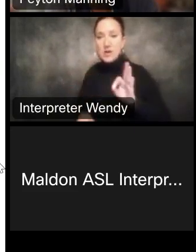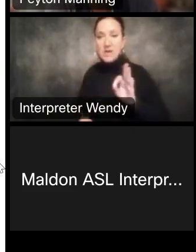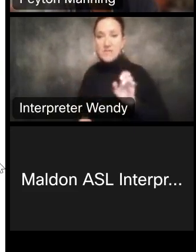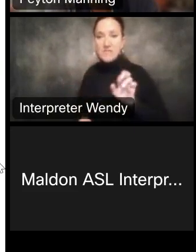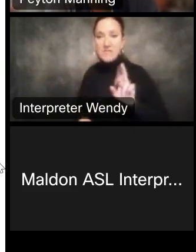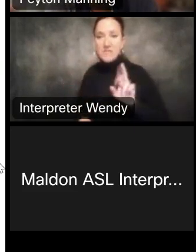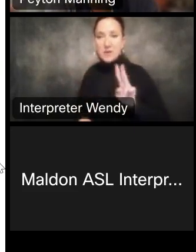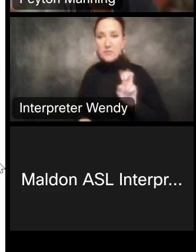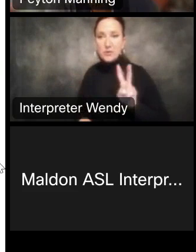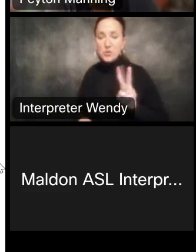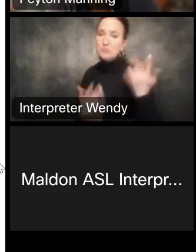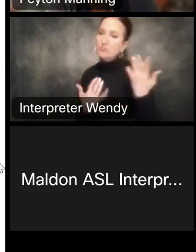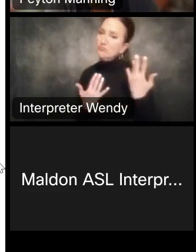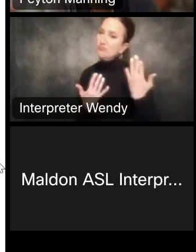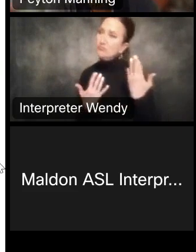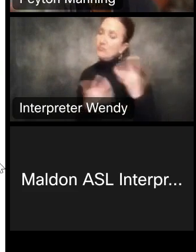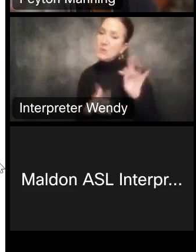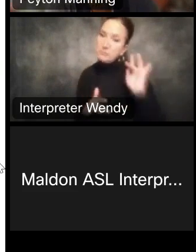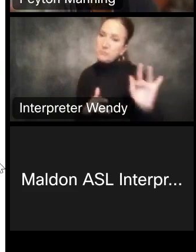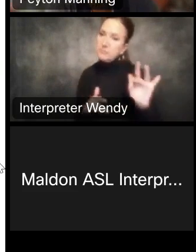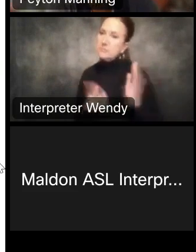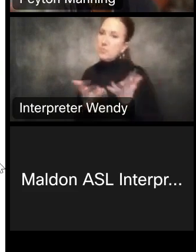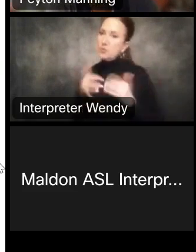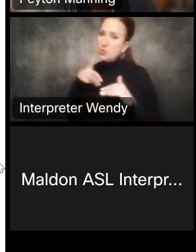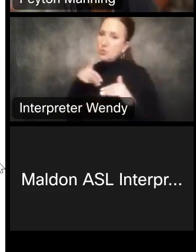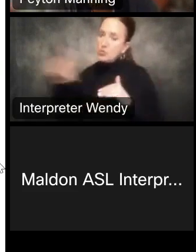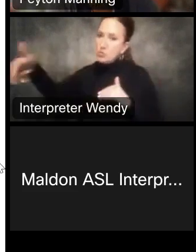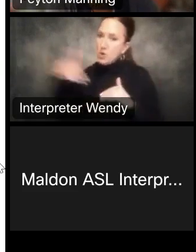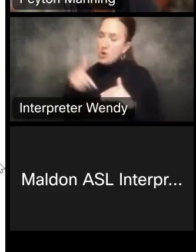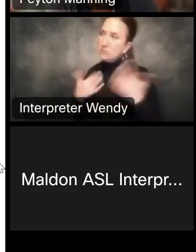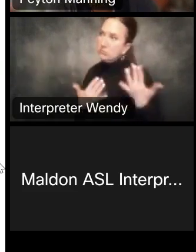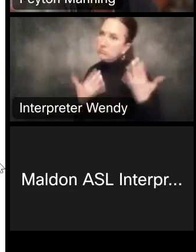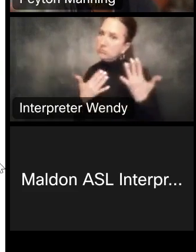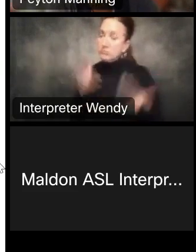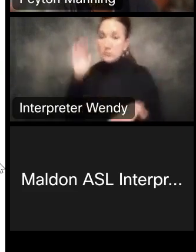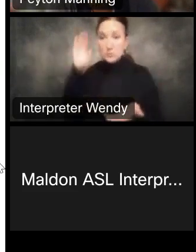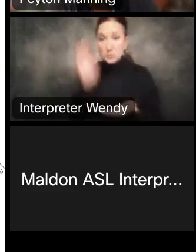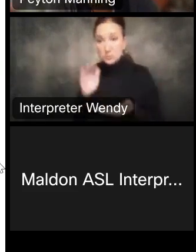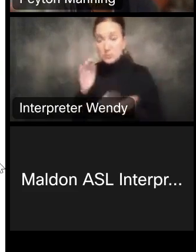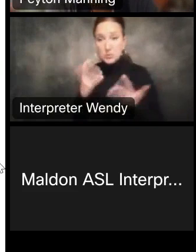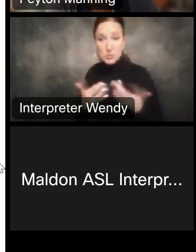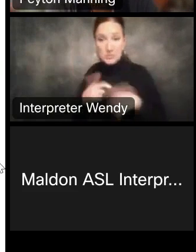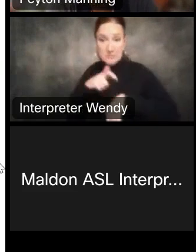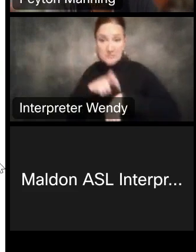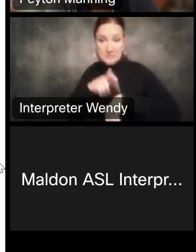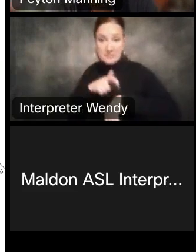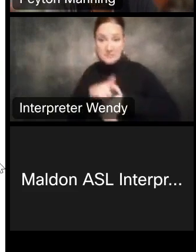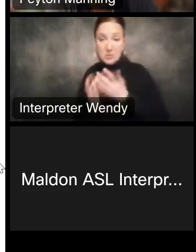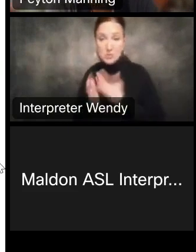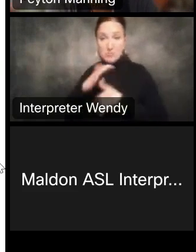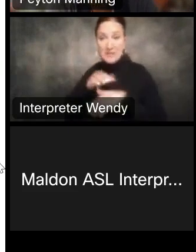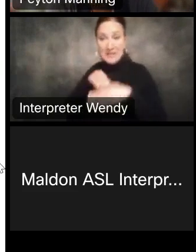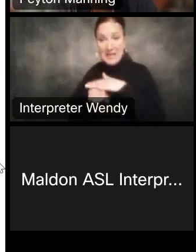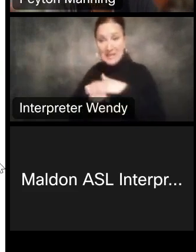time for pedestrians when they push the signal to cross New York Avenue. Is there a chance to reduce the wait time to help prioritize pedestrians needing